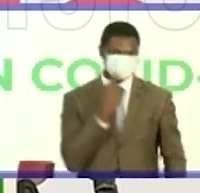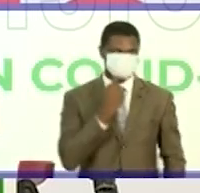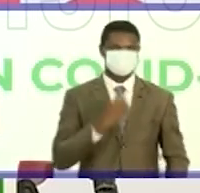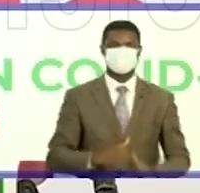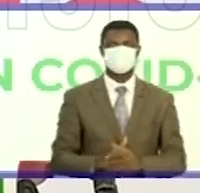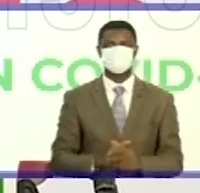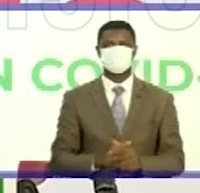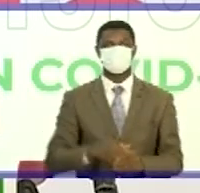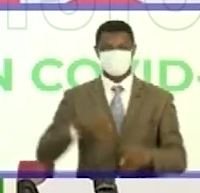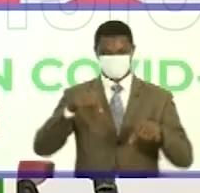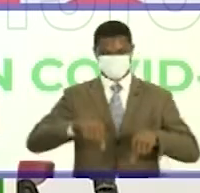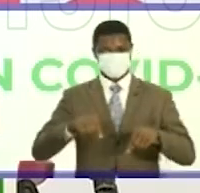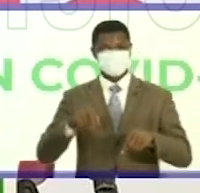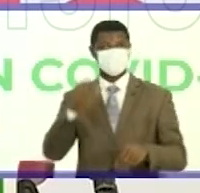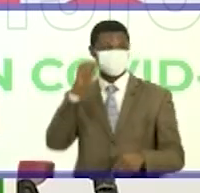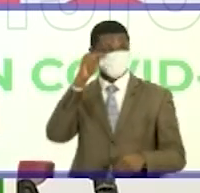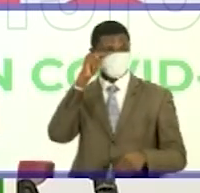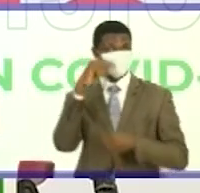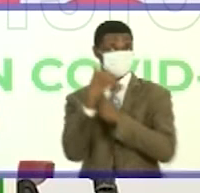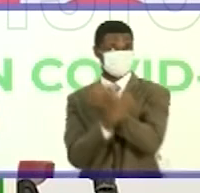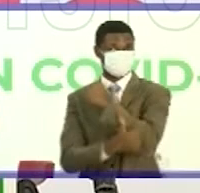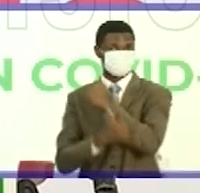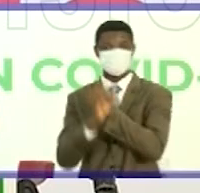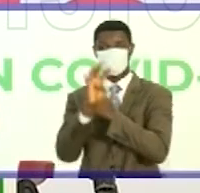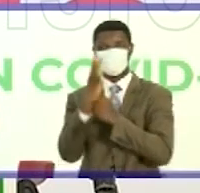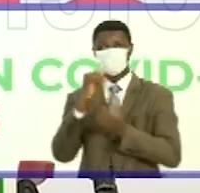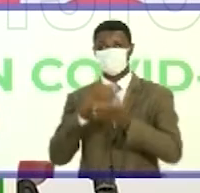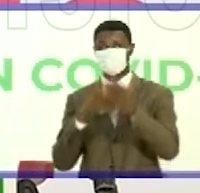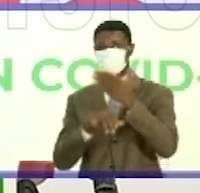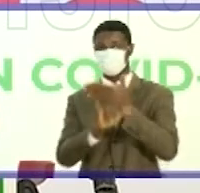In our country, Nigeria, as of 4th of